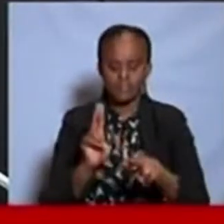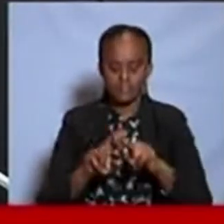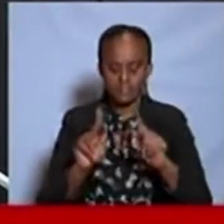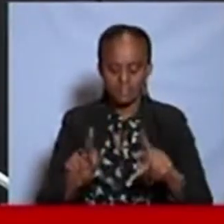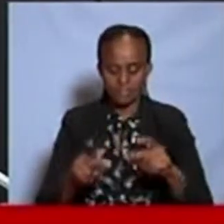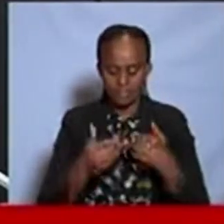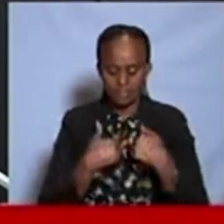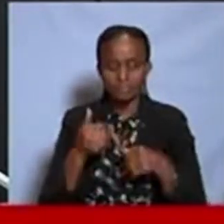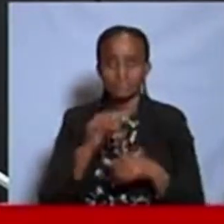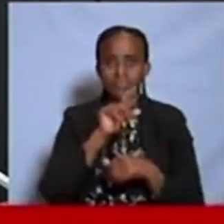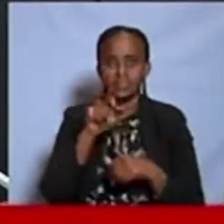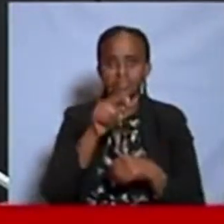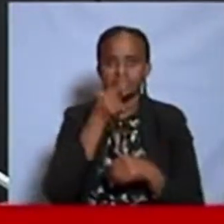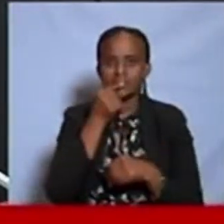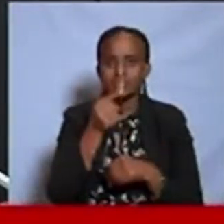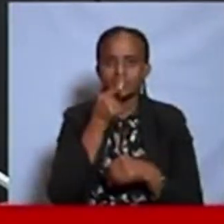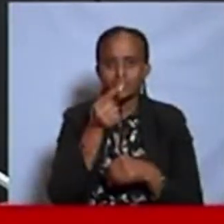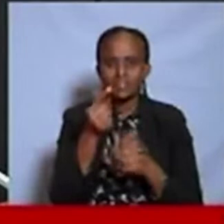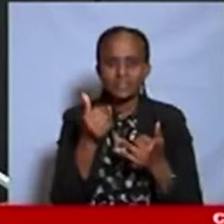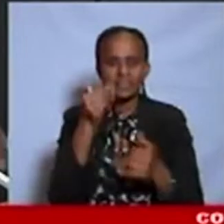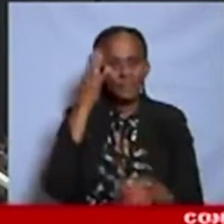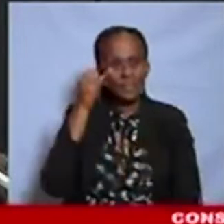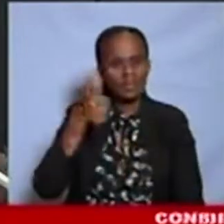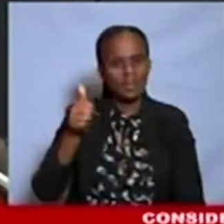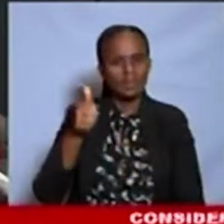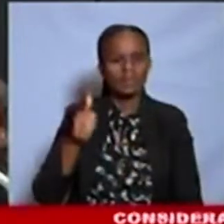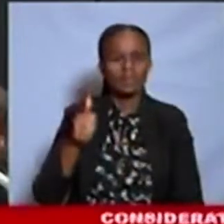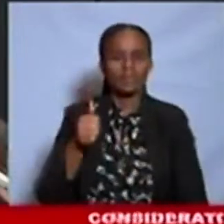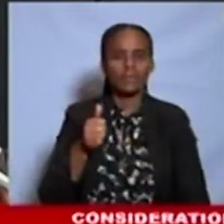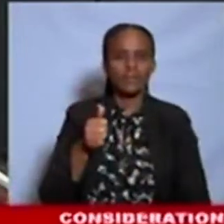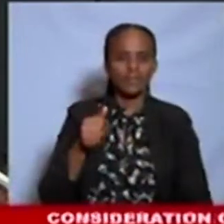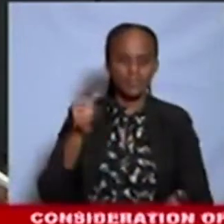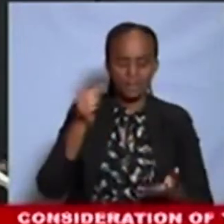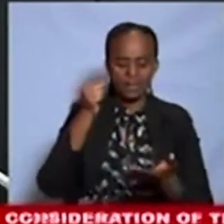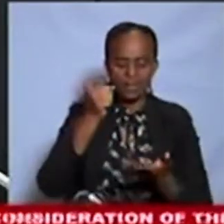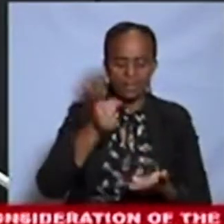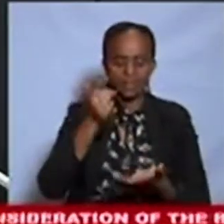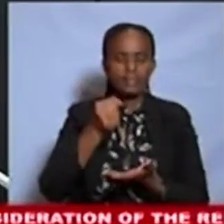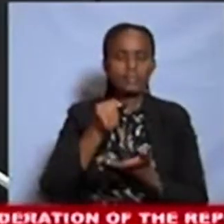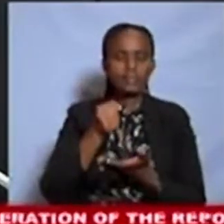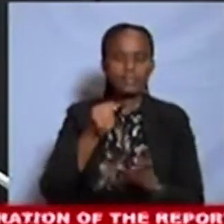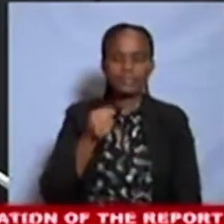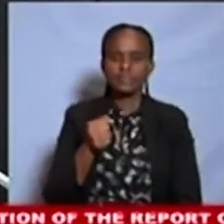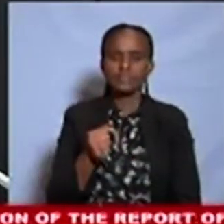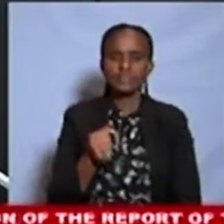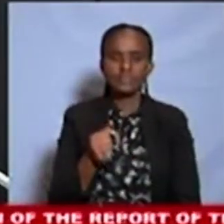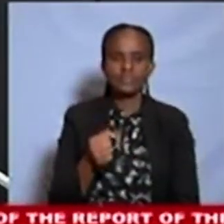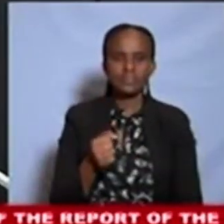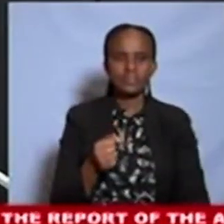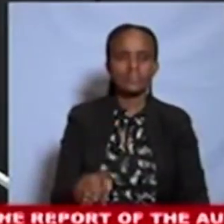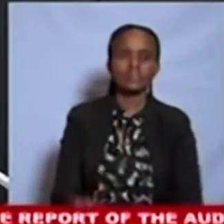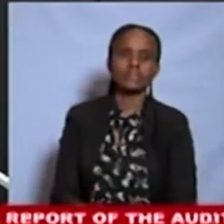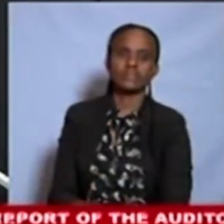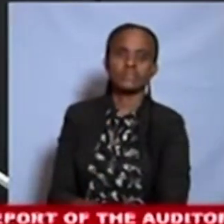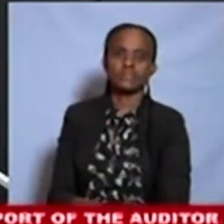question to say, why do you budget for the